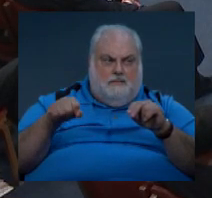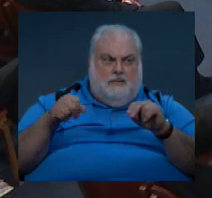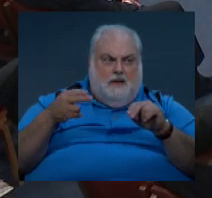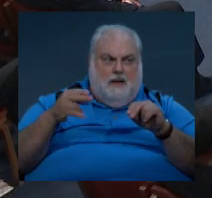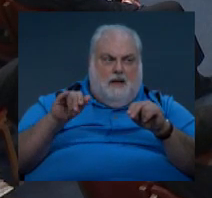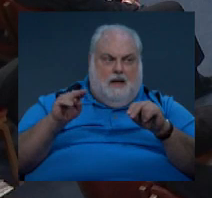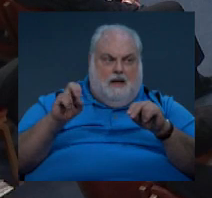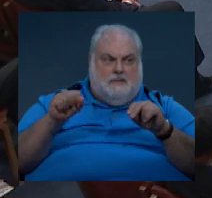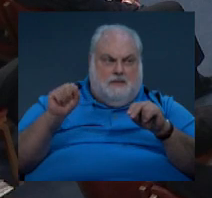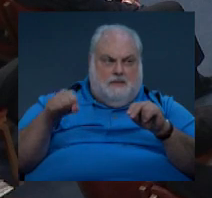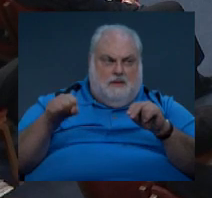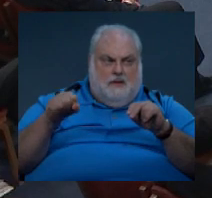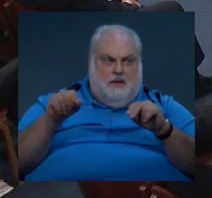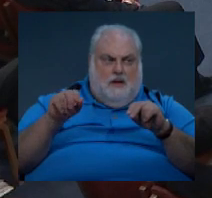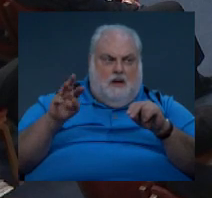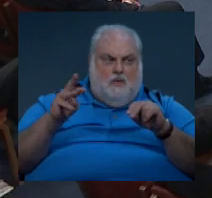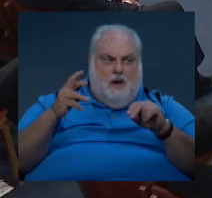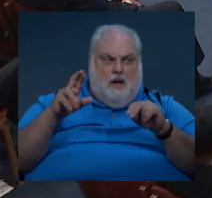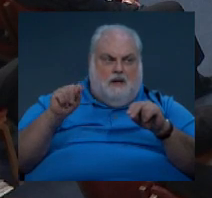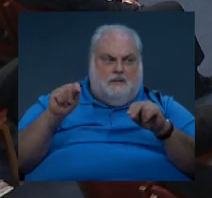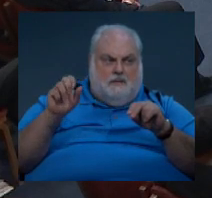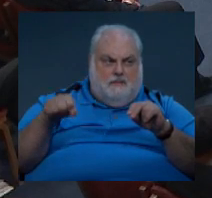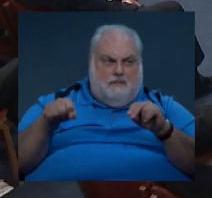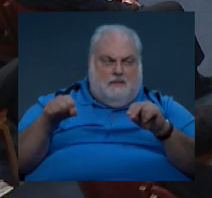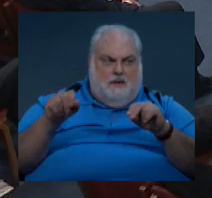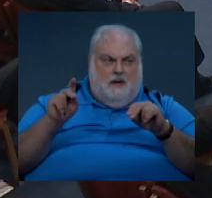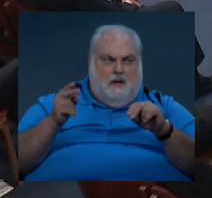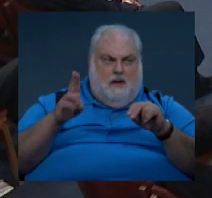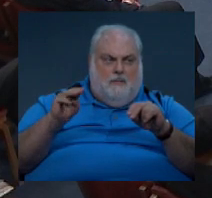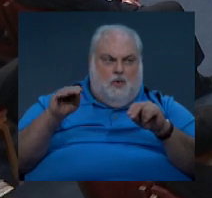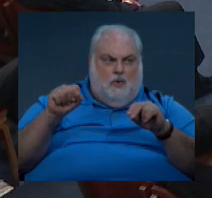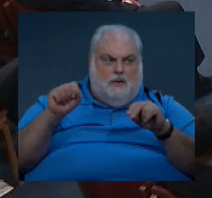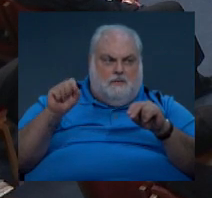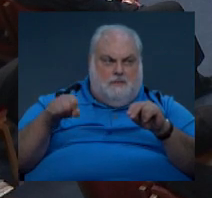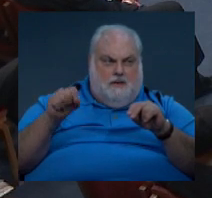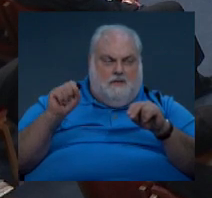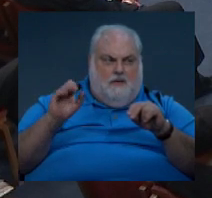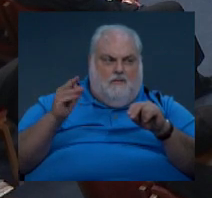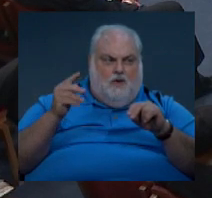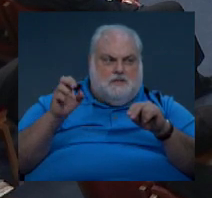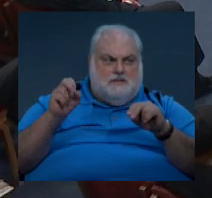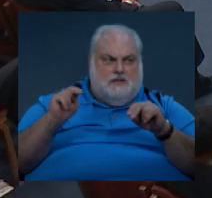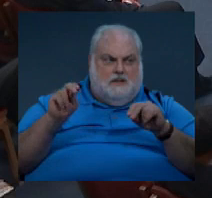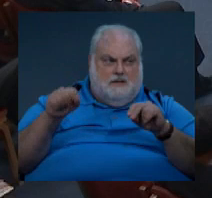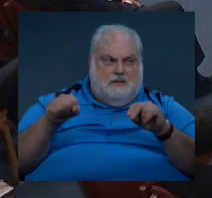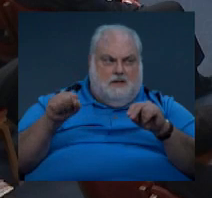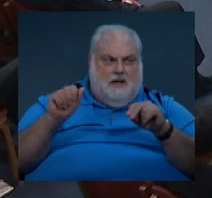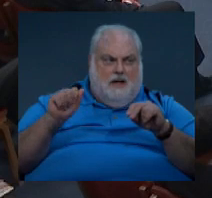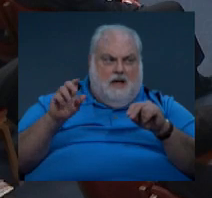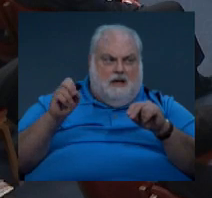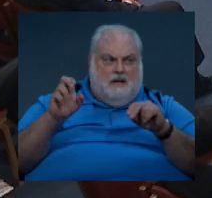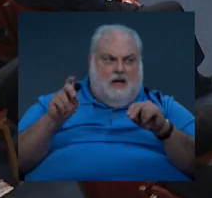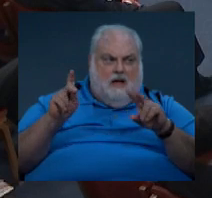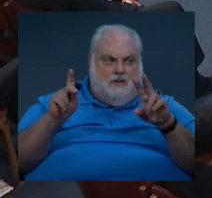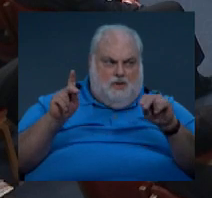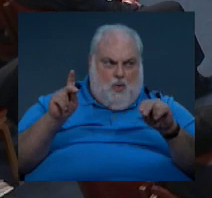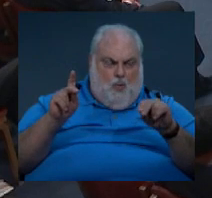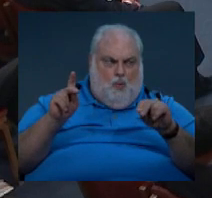Director Hines? Aye. Director Wright? Aye. Director Campuris? Aye. Director Fortson? Aye. Director Adcock?